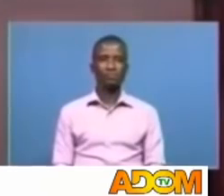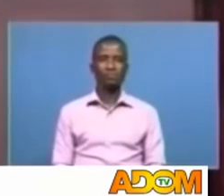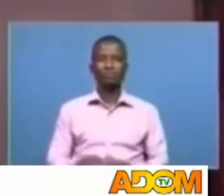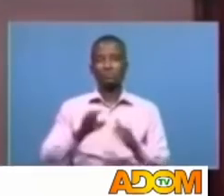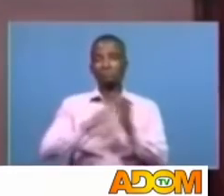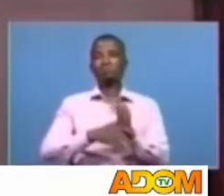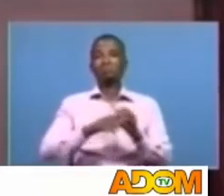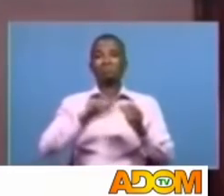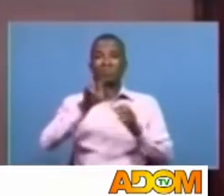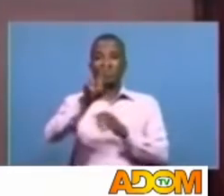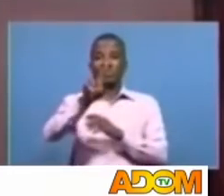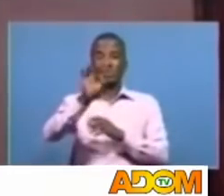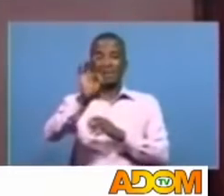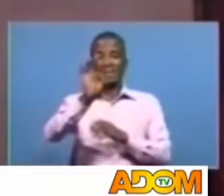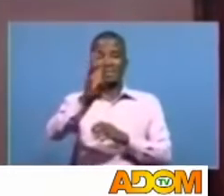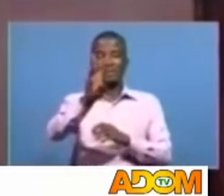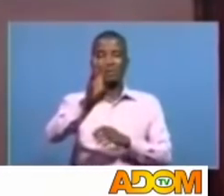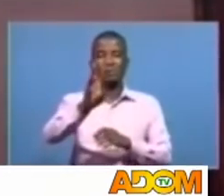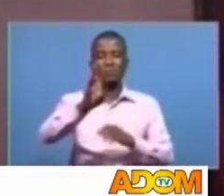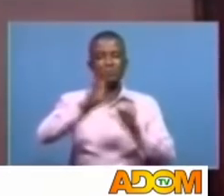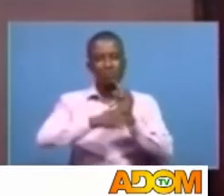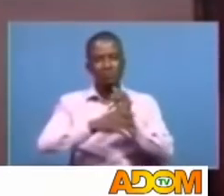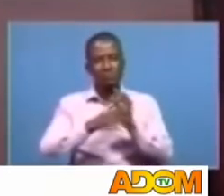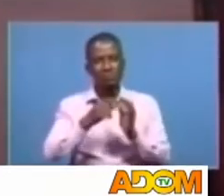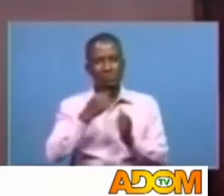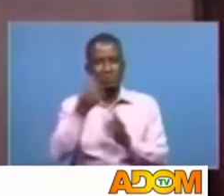is in our view quite